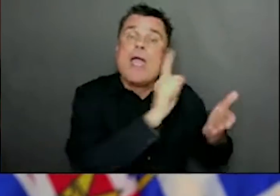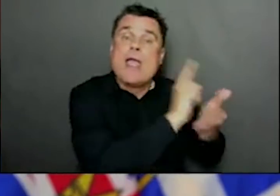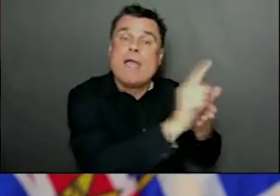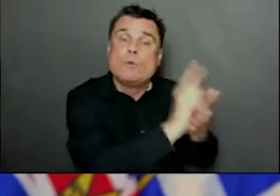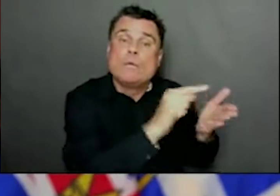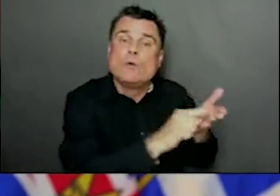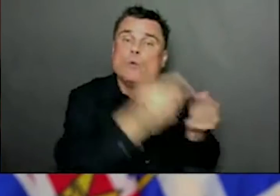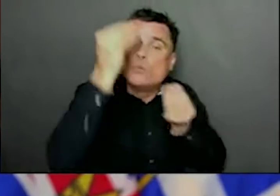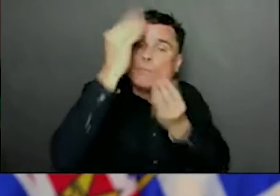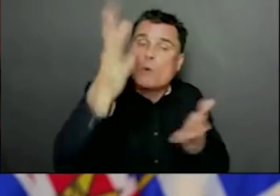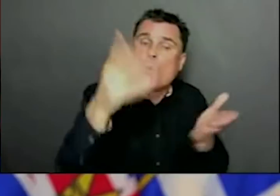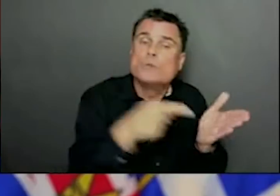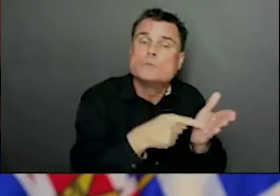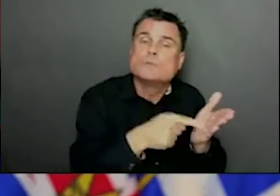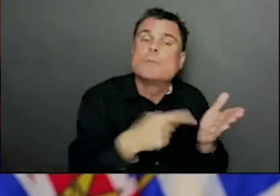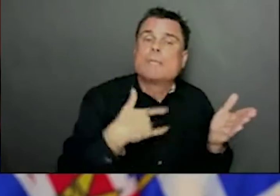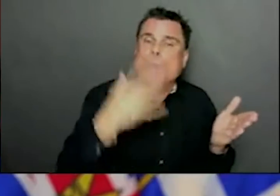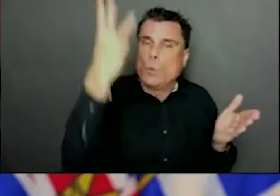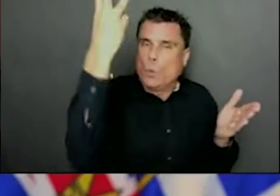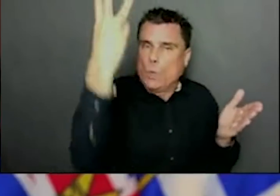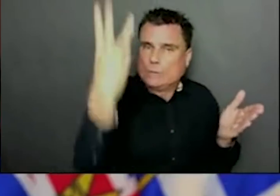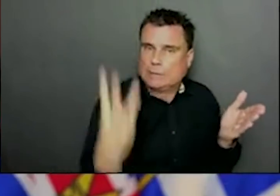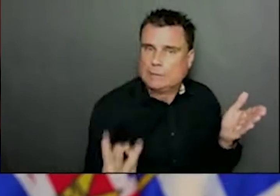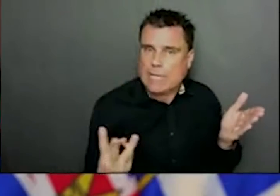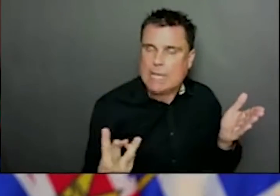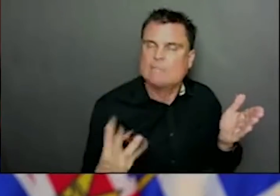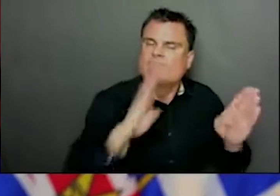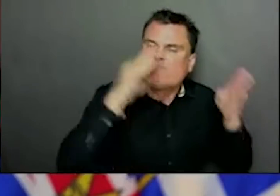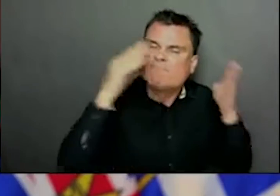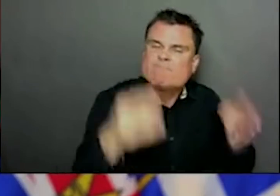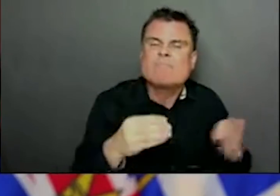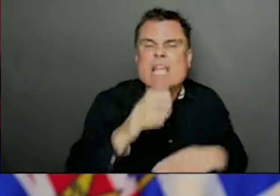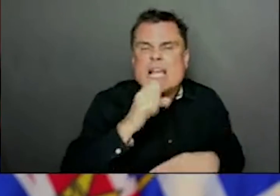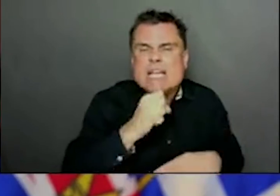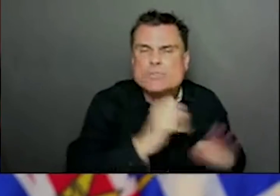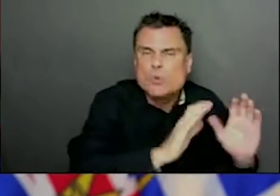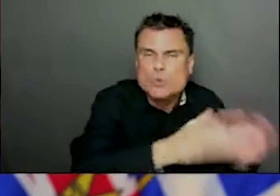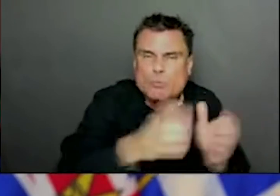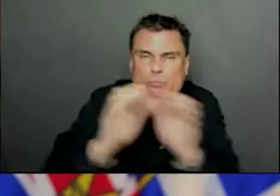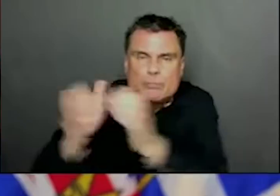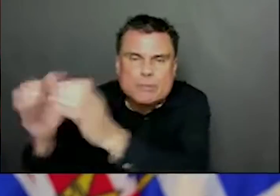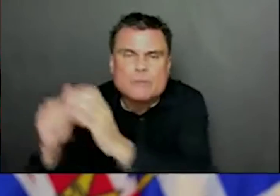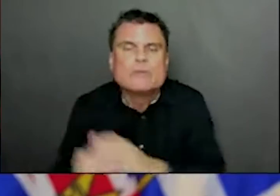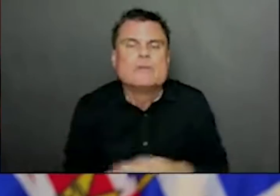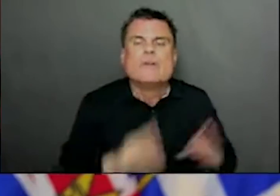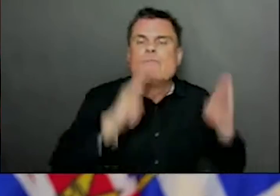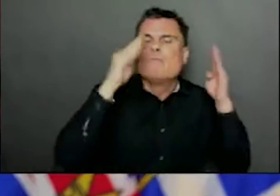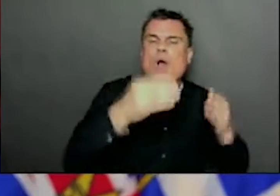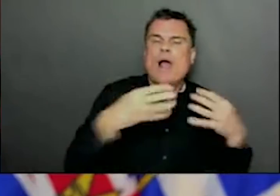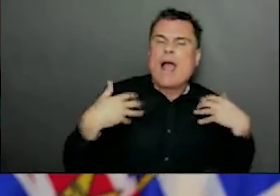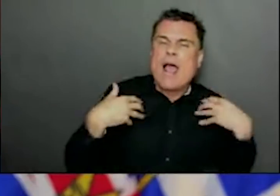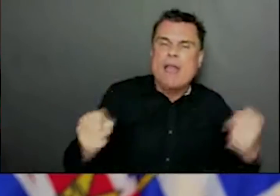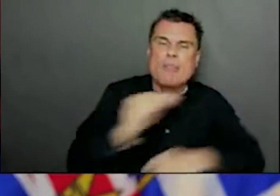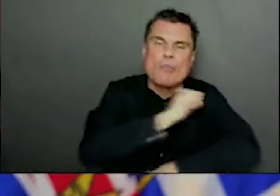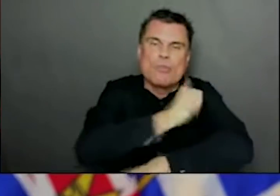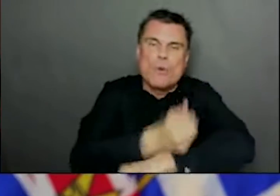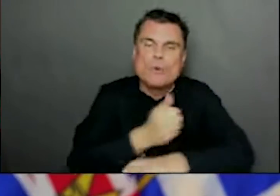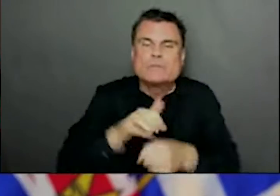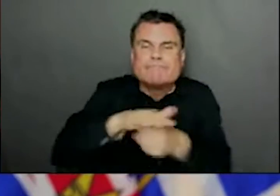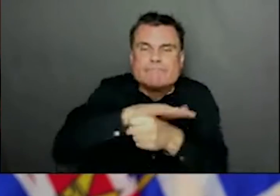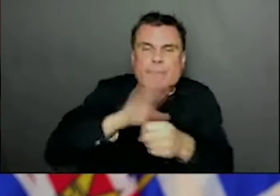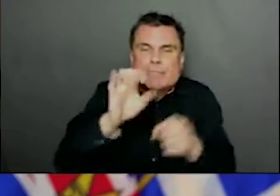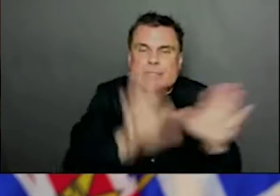and some of the epidemiologic information broken down by health authority, the granular information by local health